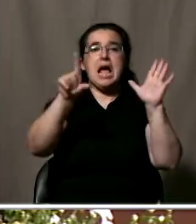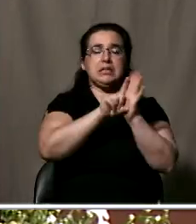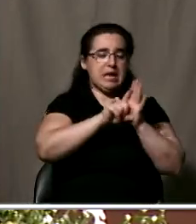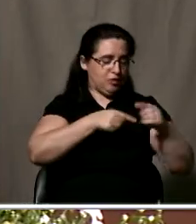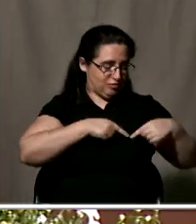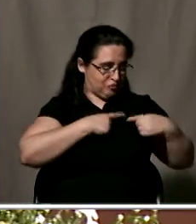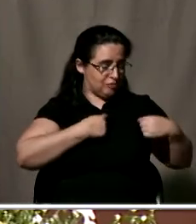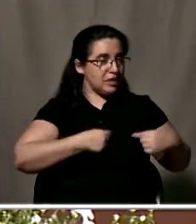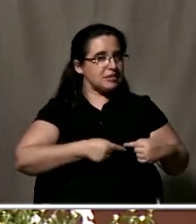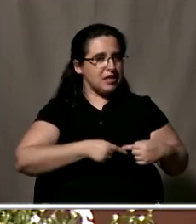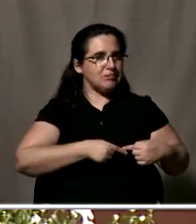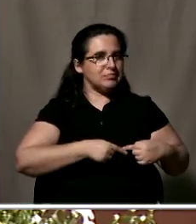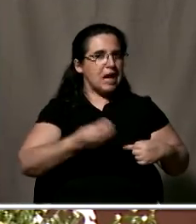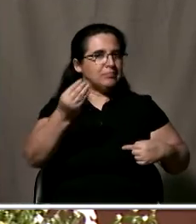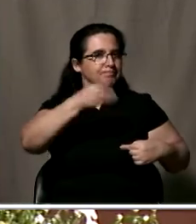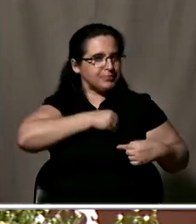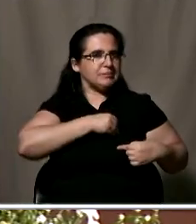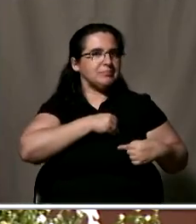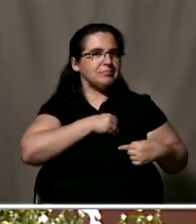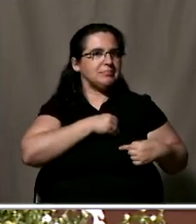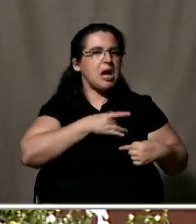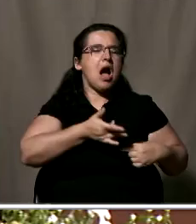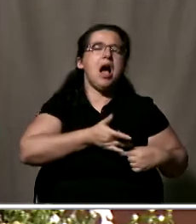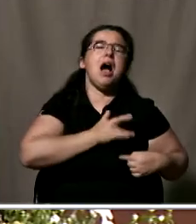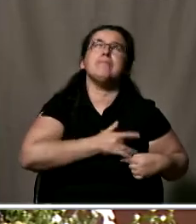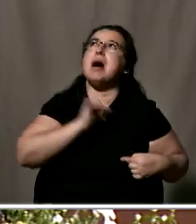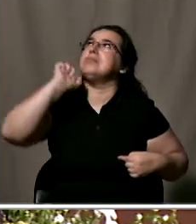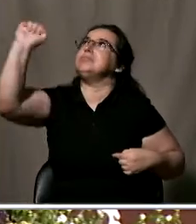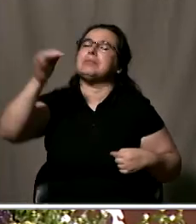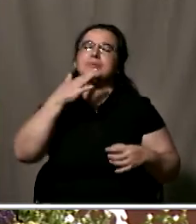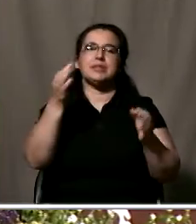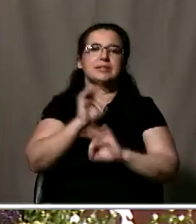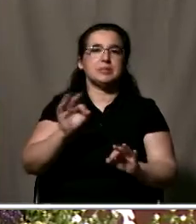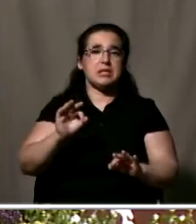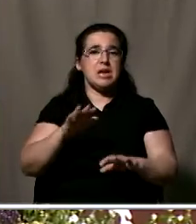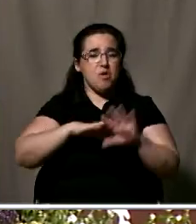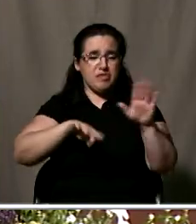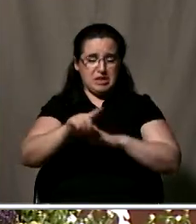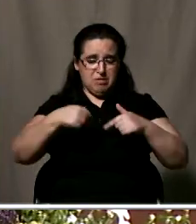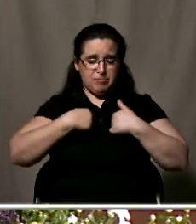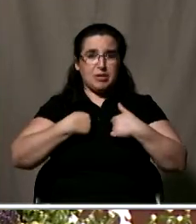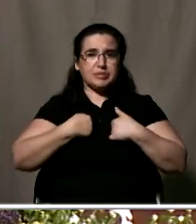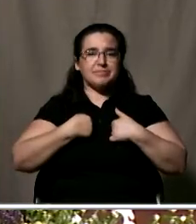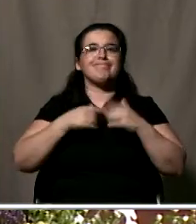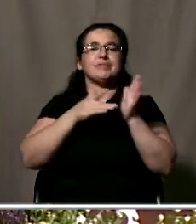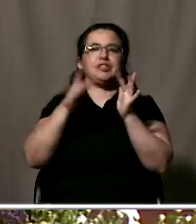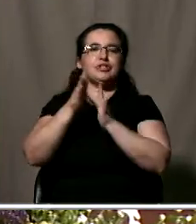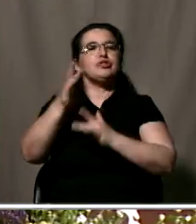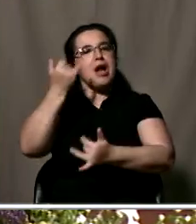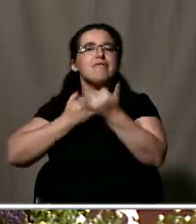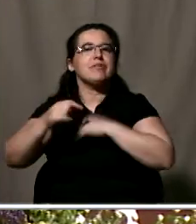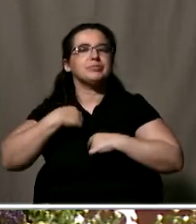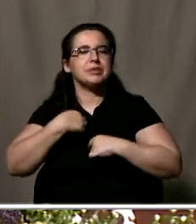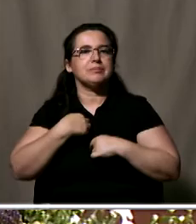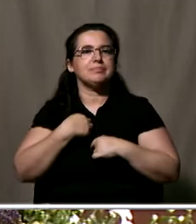para que eu possa amar a sua vontade. What I cannot do for myself, Jesus does for me. O que eu não posso fazer por mim próprio, Jesus faz por mim. In Hebrews chapter 9. Em